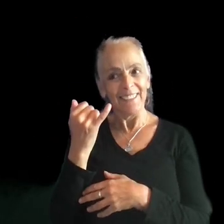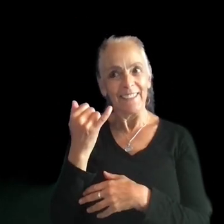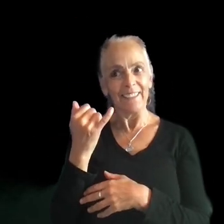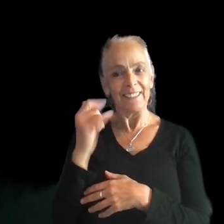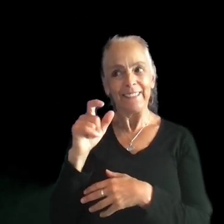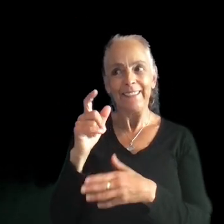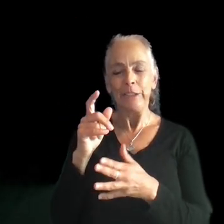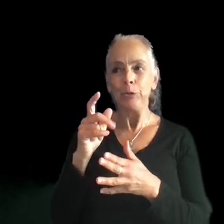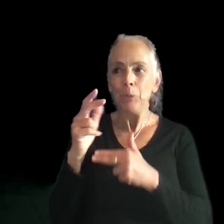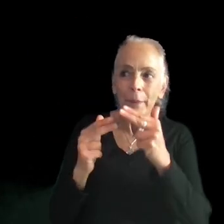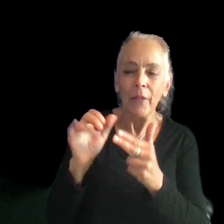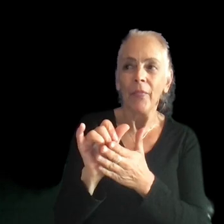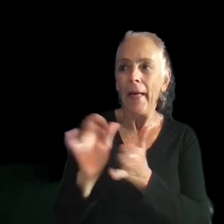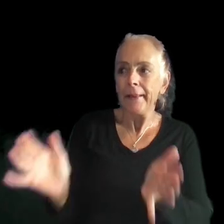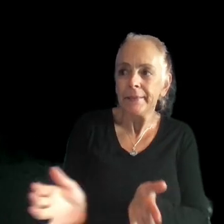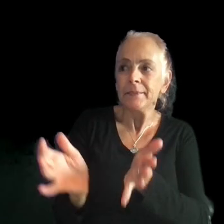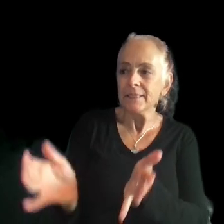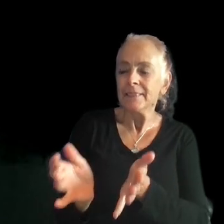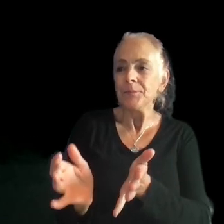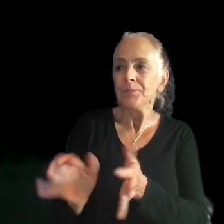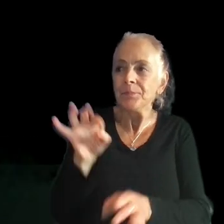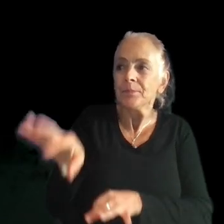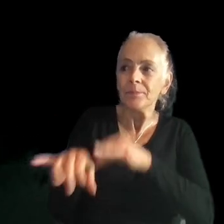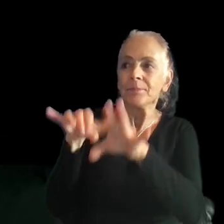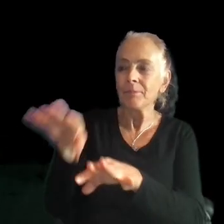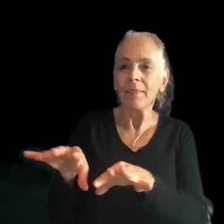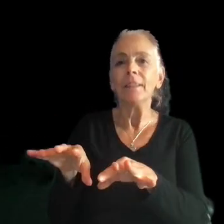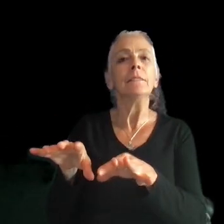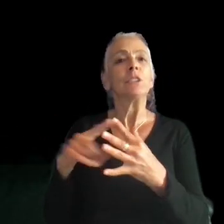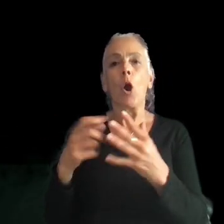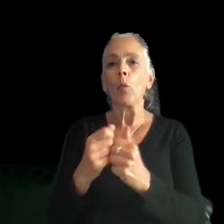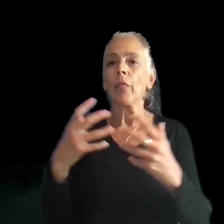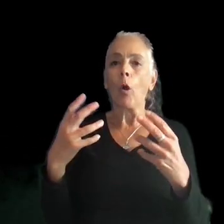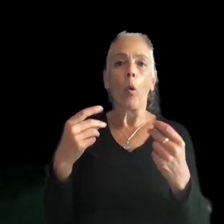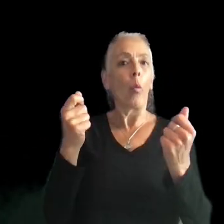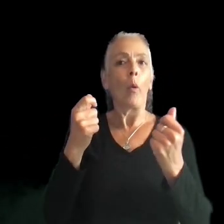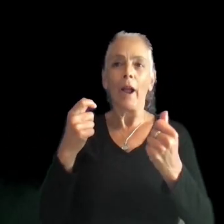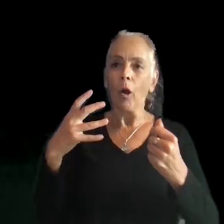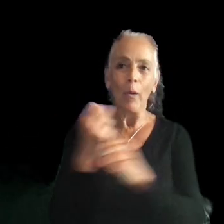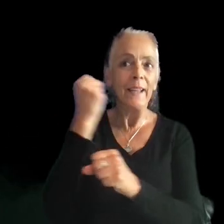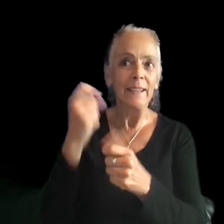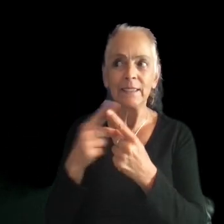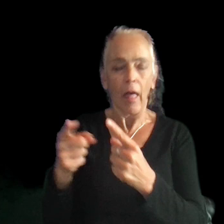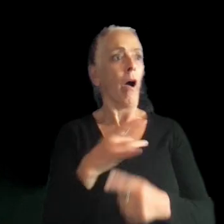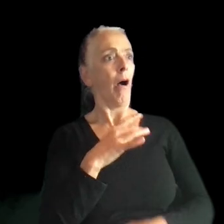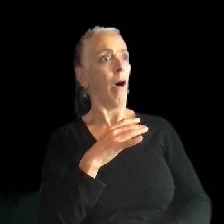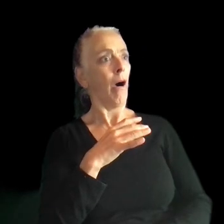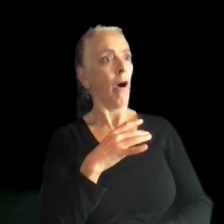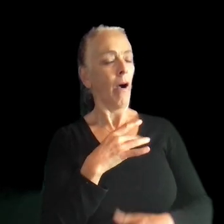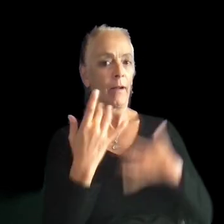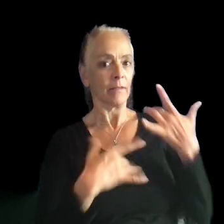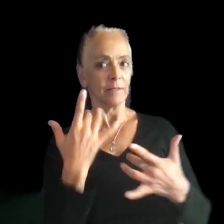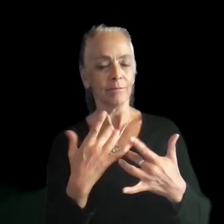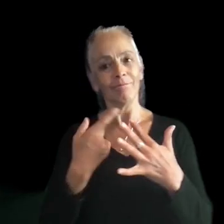build that up and start with a uh you know uh quick wins and and so then more people are going to be excited about that and and then you can start